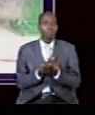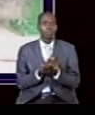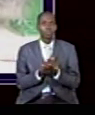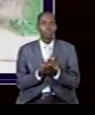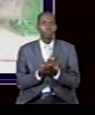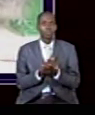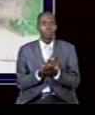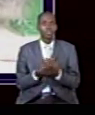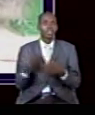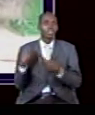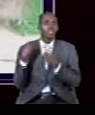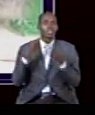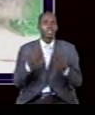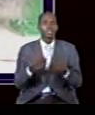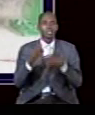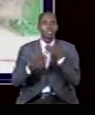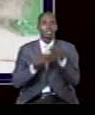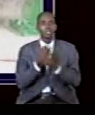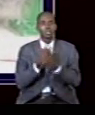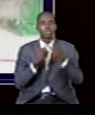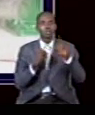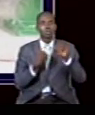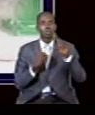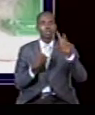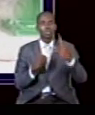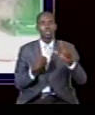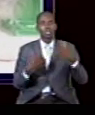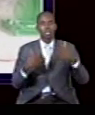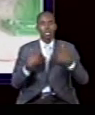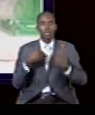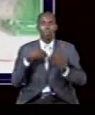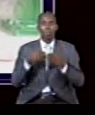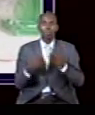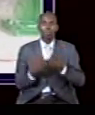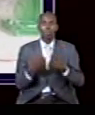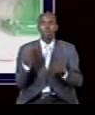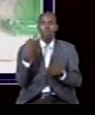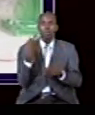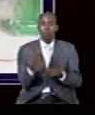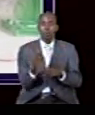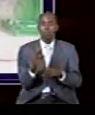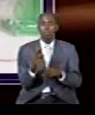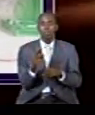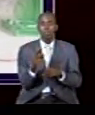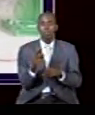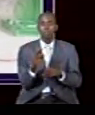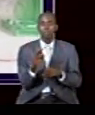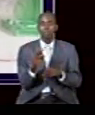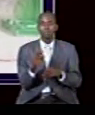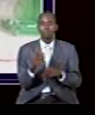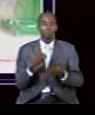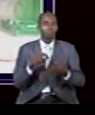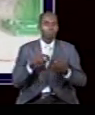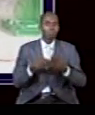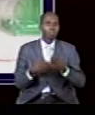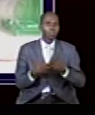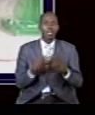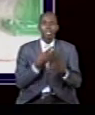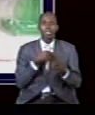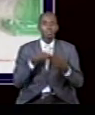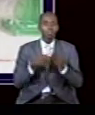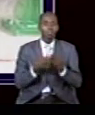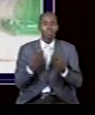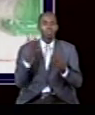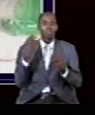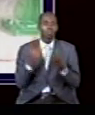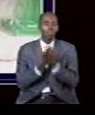Since 2013, I've been suffering from inflammation of the tonsils, and it was so excruciating and